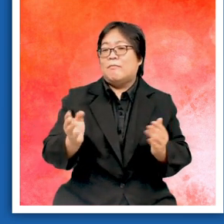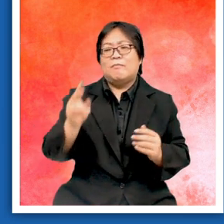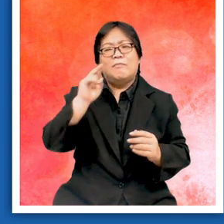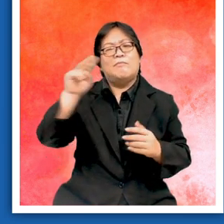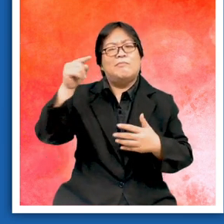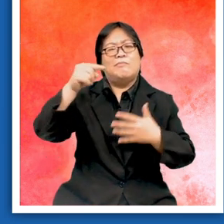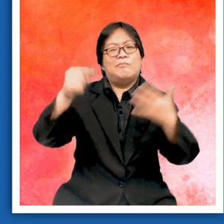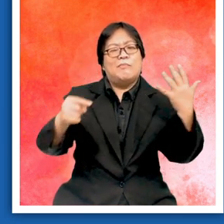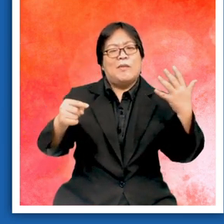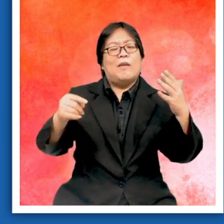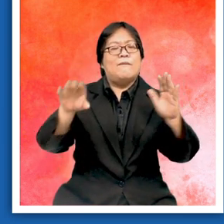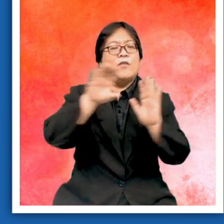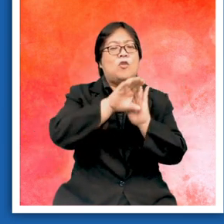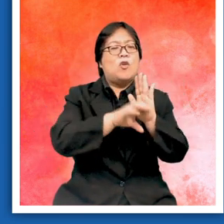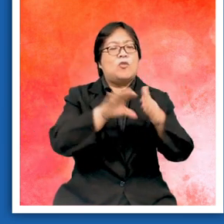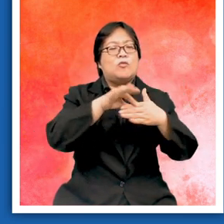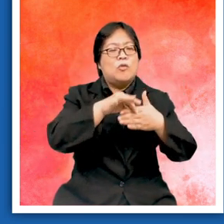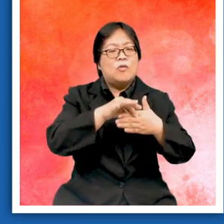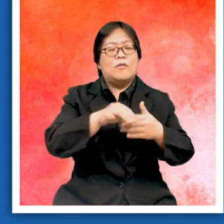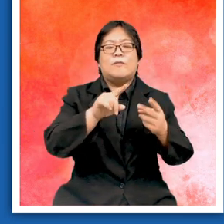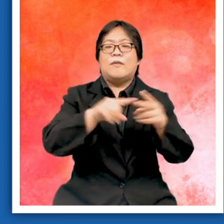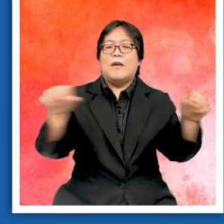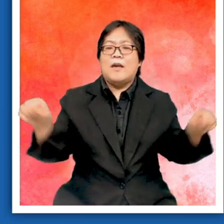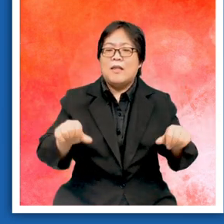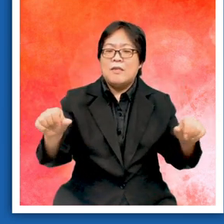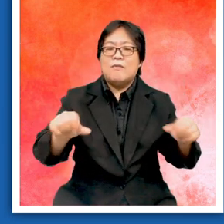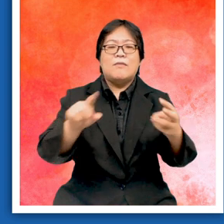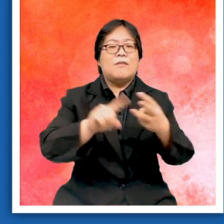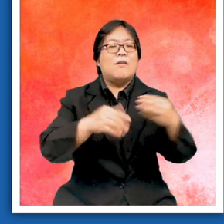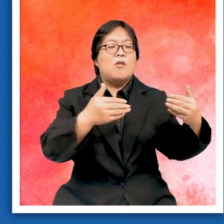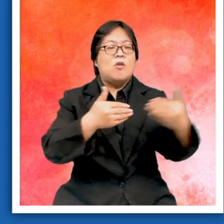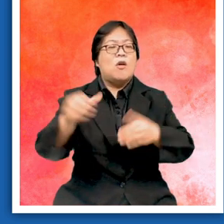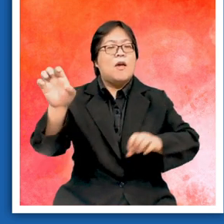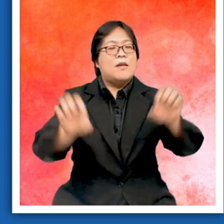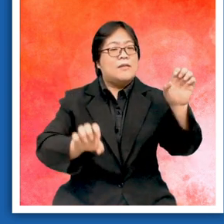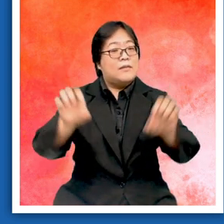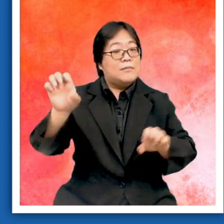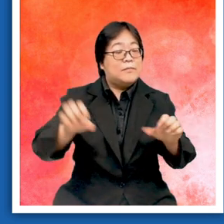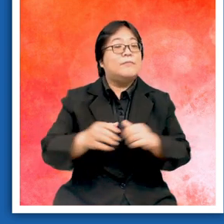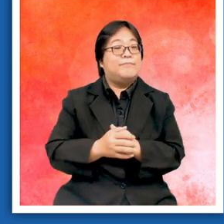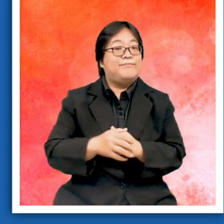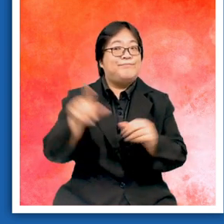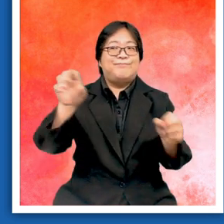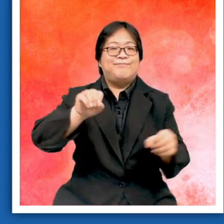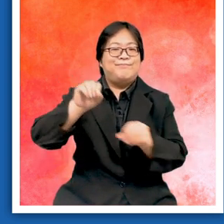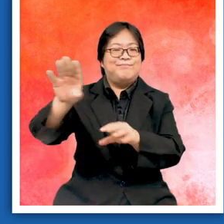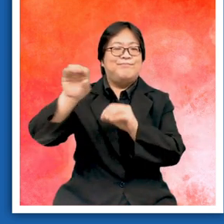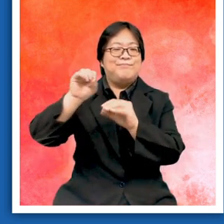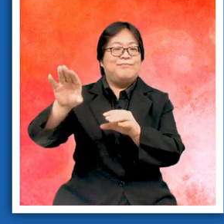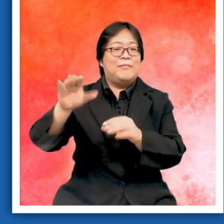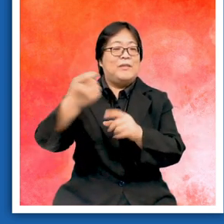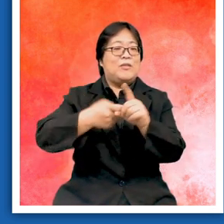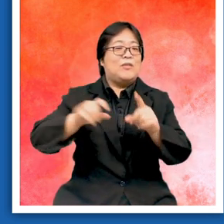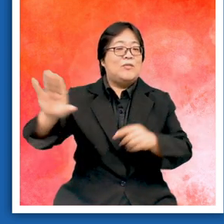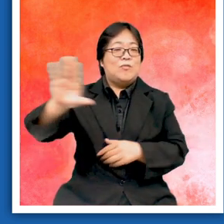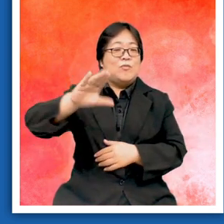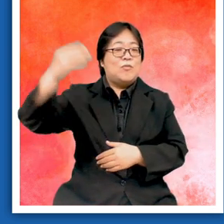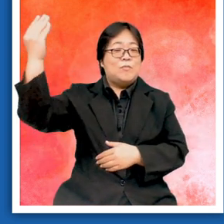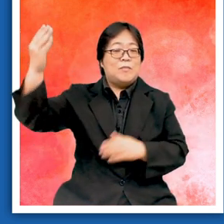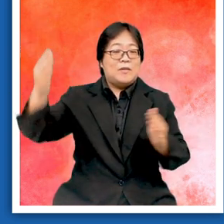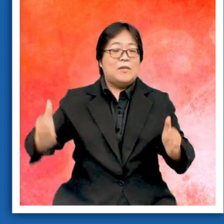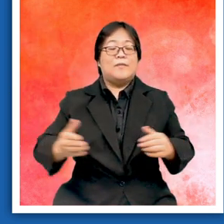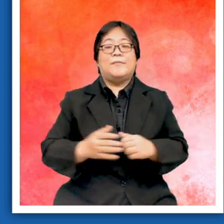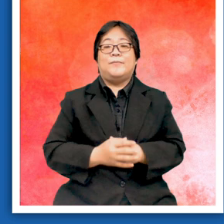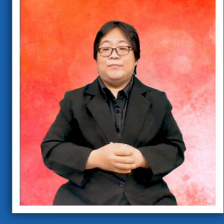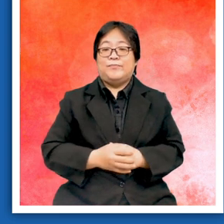see the course contents, activities, and some continuous assessment posted by your lecturer. It